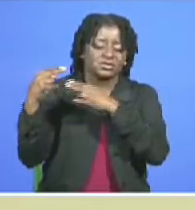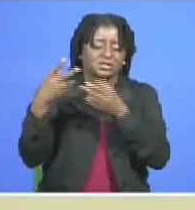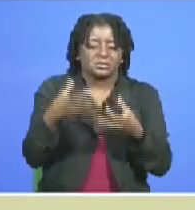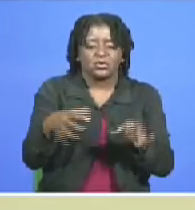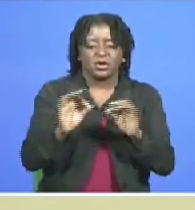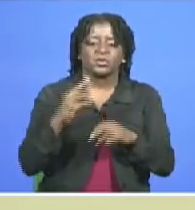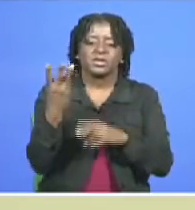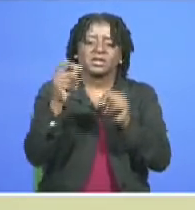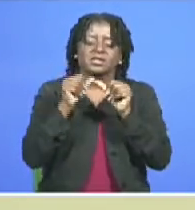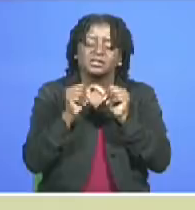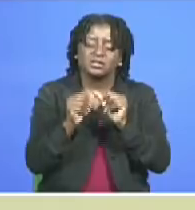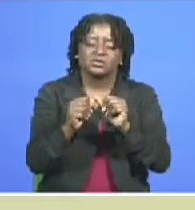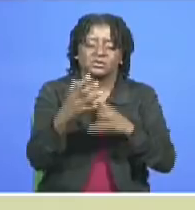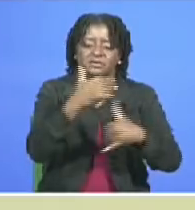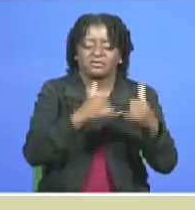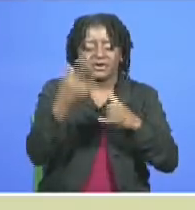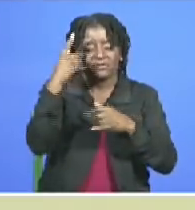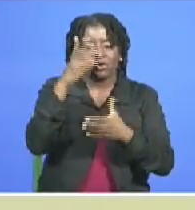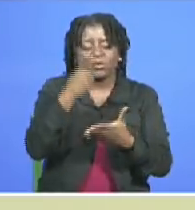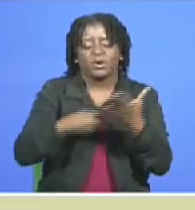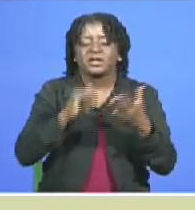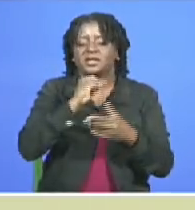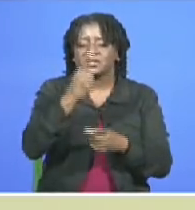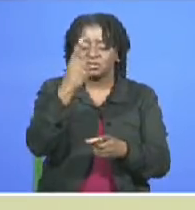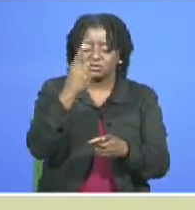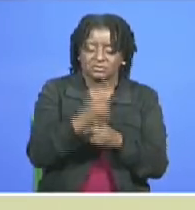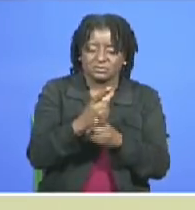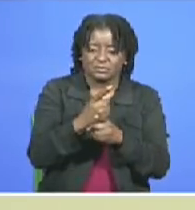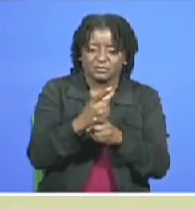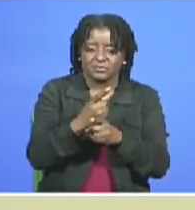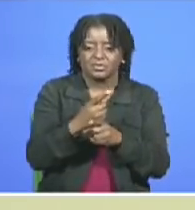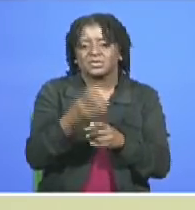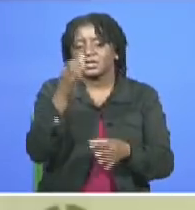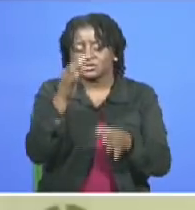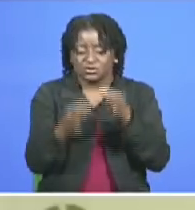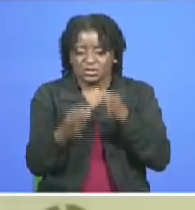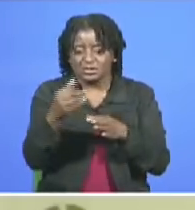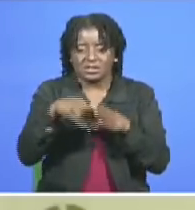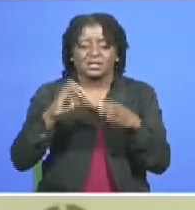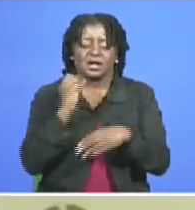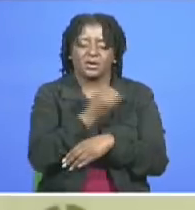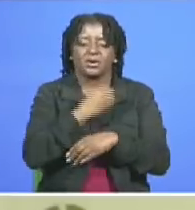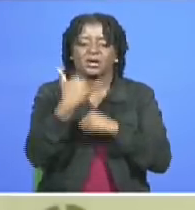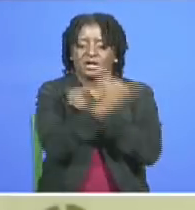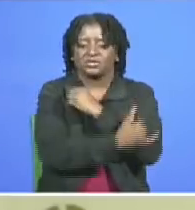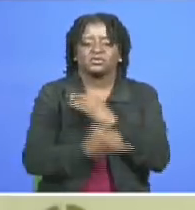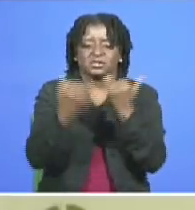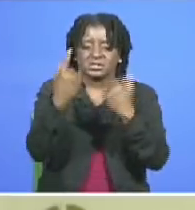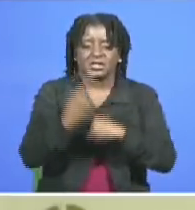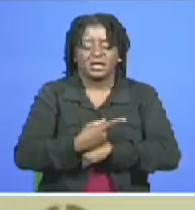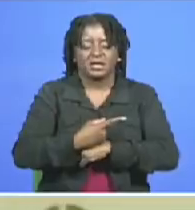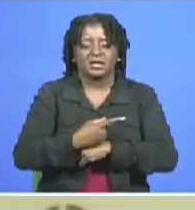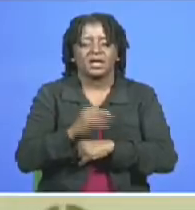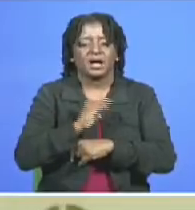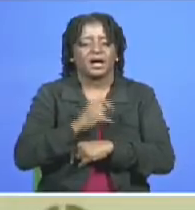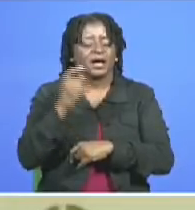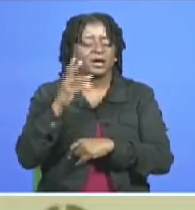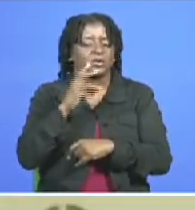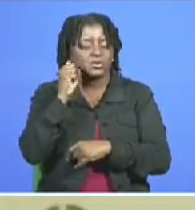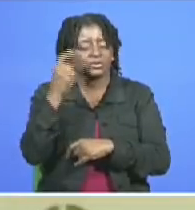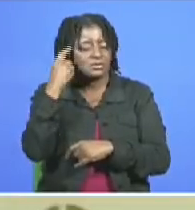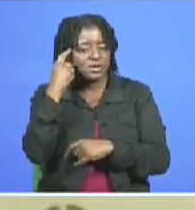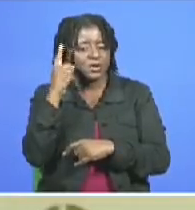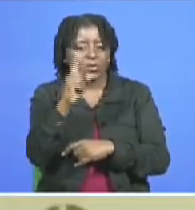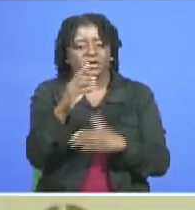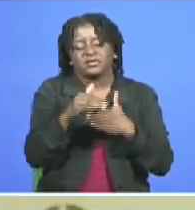to fight for what is just and what is right in our country today. I was considered to be one of the leaders of the teacher